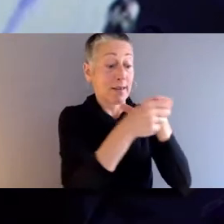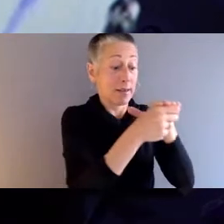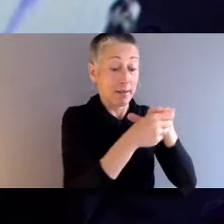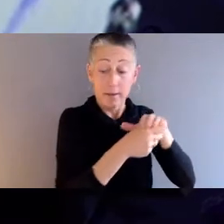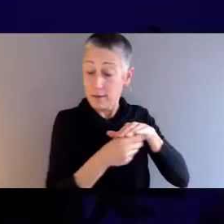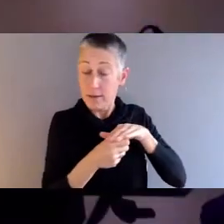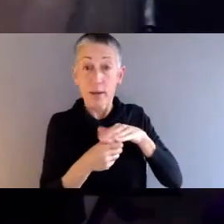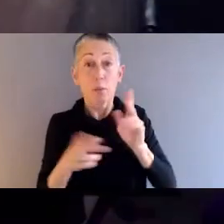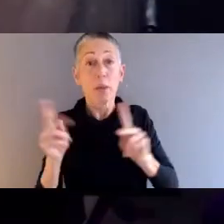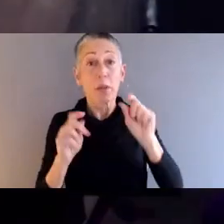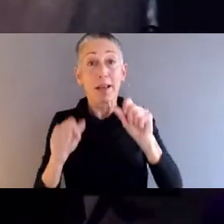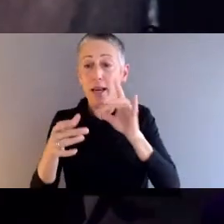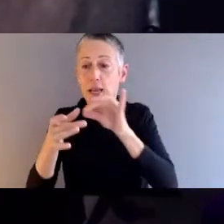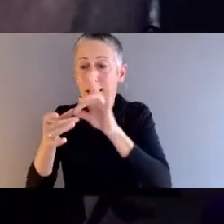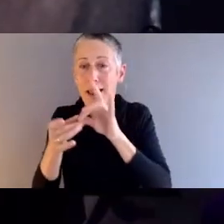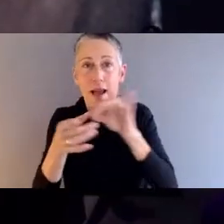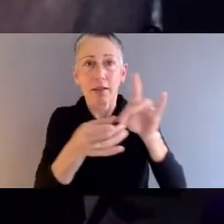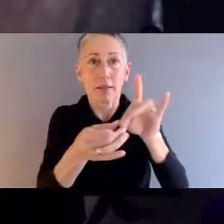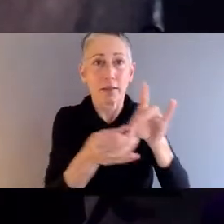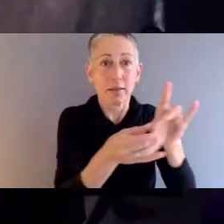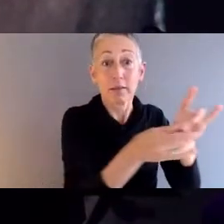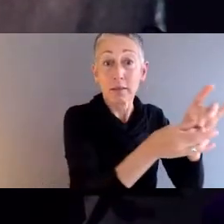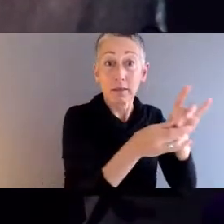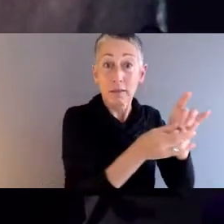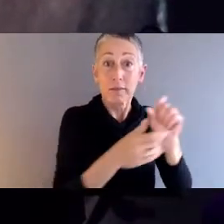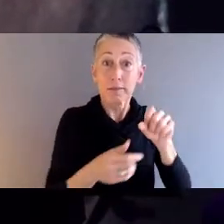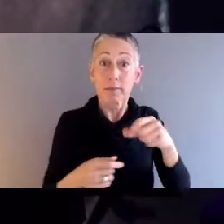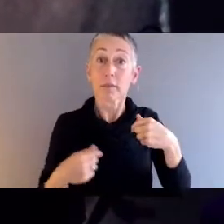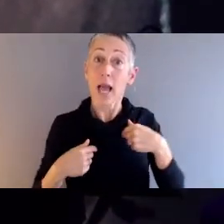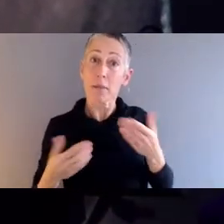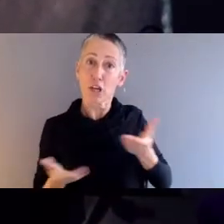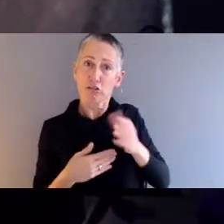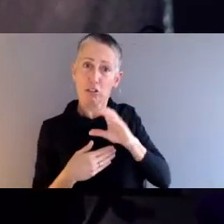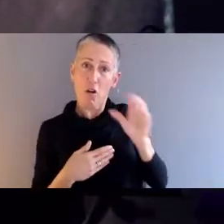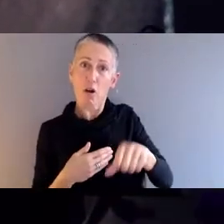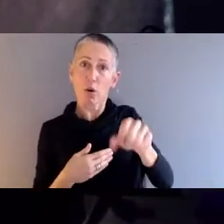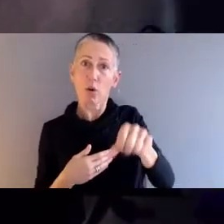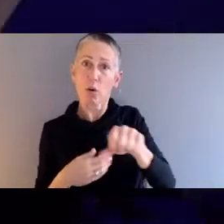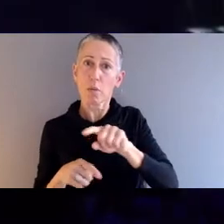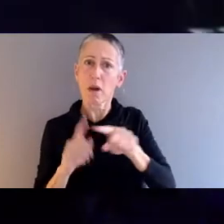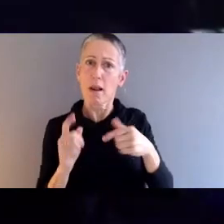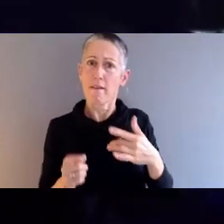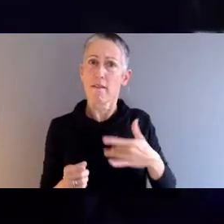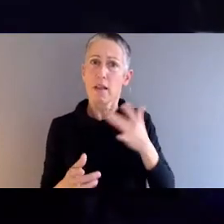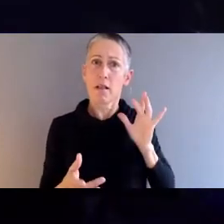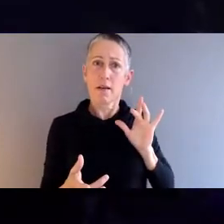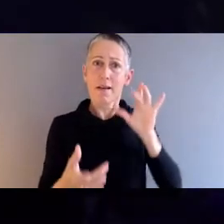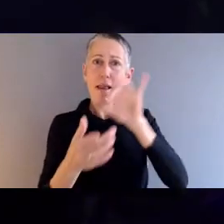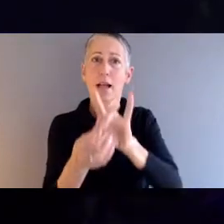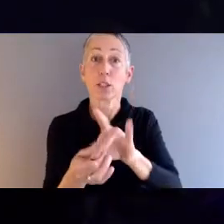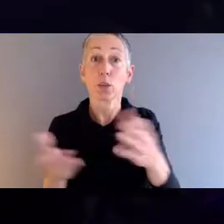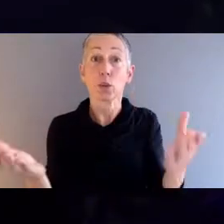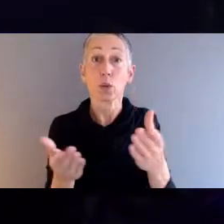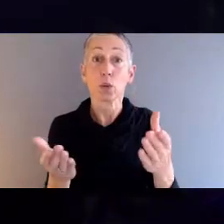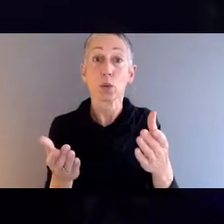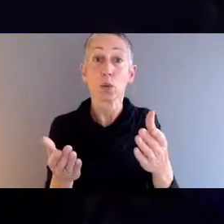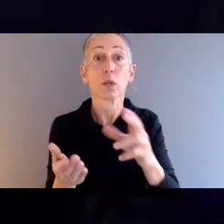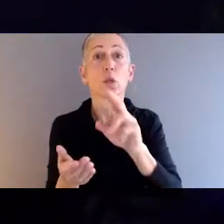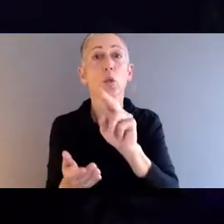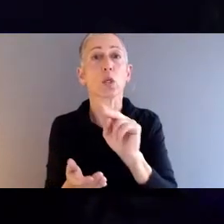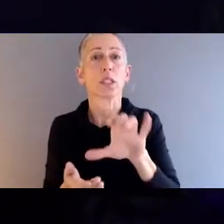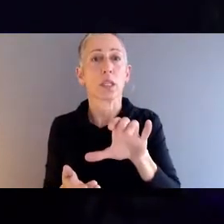that means that even though while I'm here in Chicago, I still feel very connected to the base in New York.